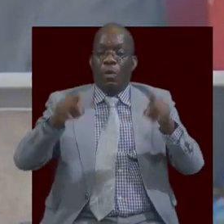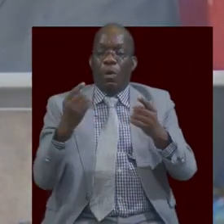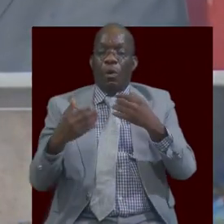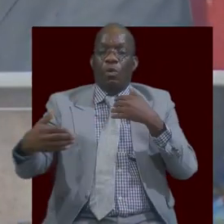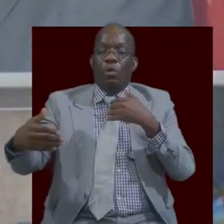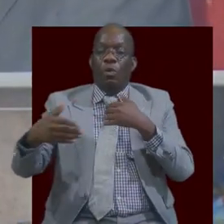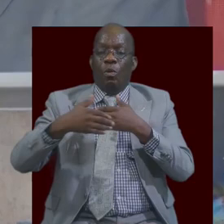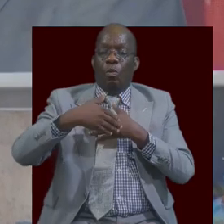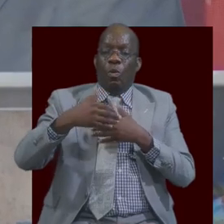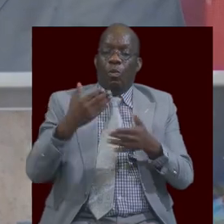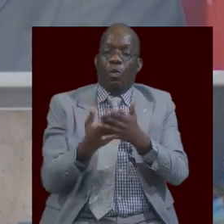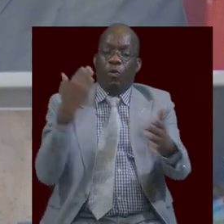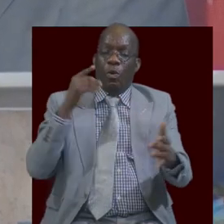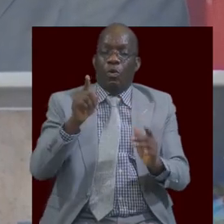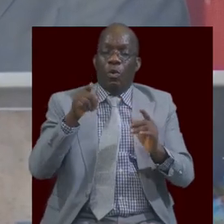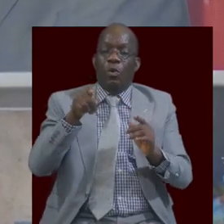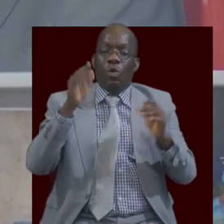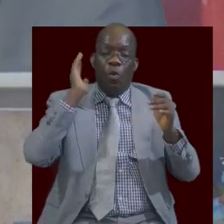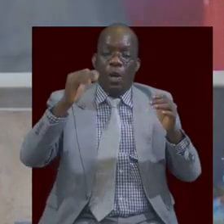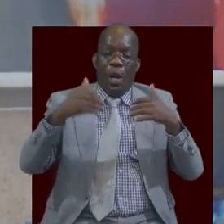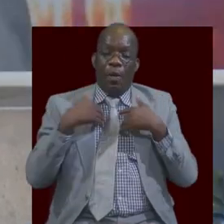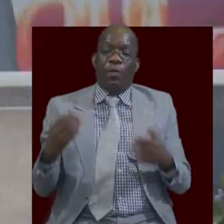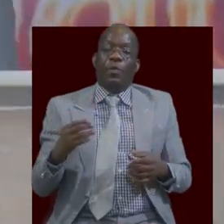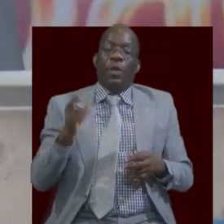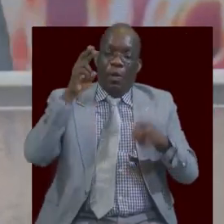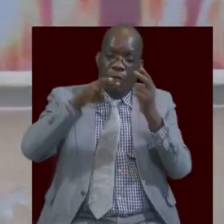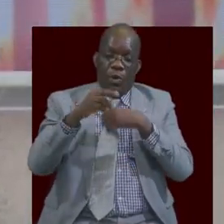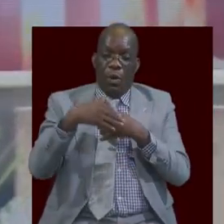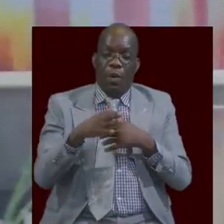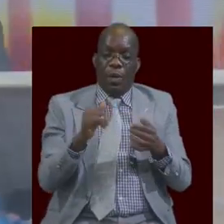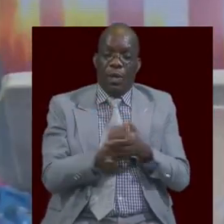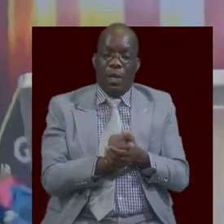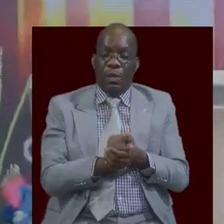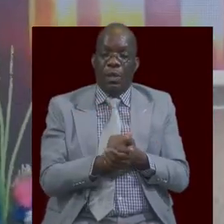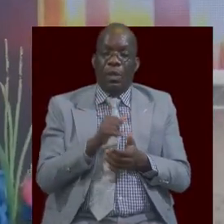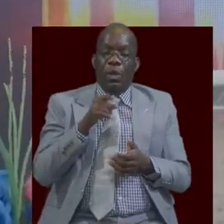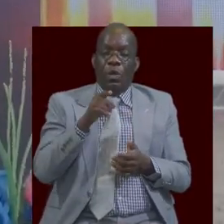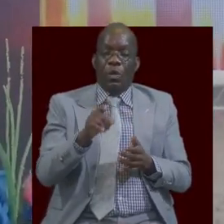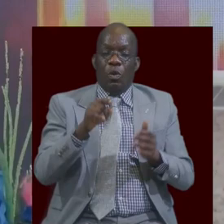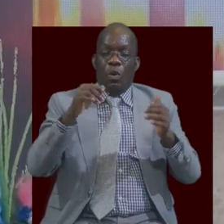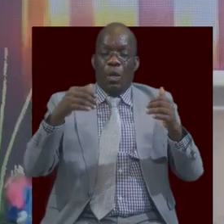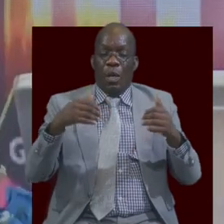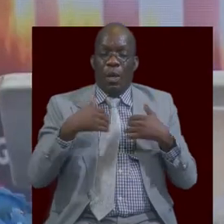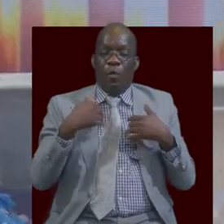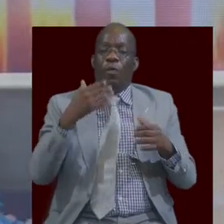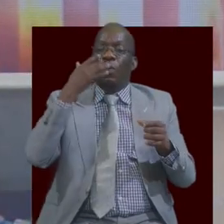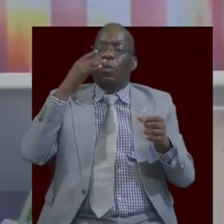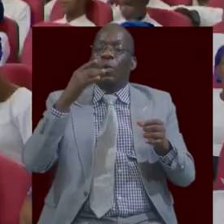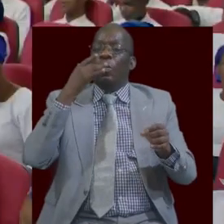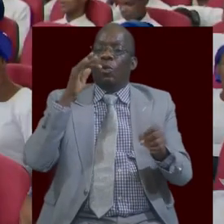the vision, the vow. He made it by the grace of God.